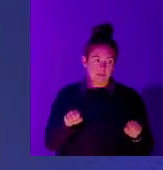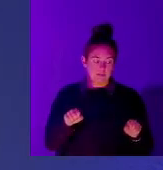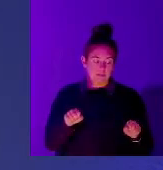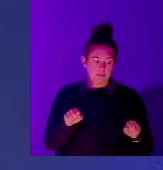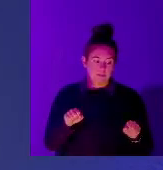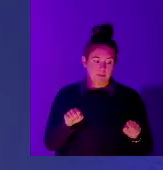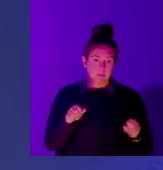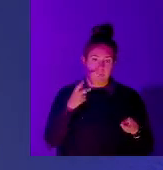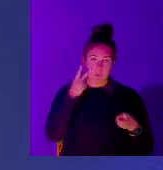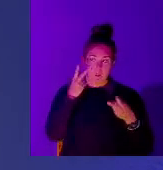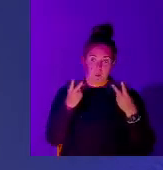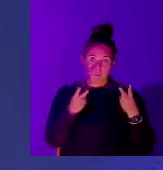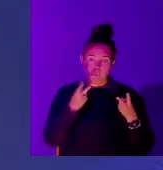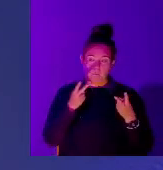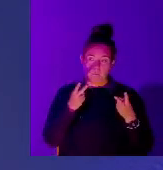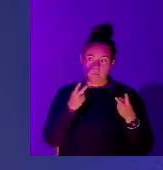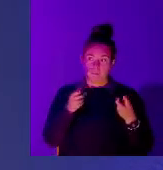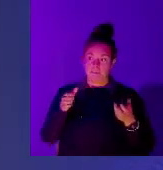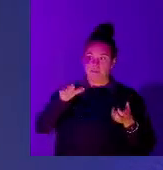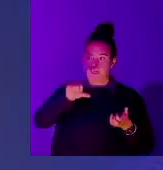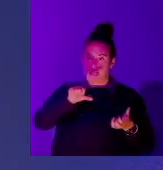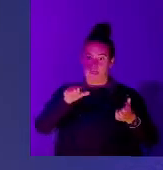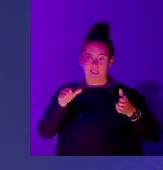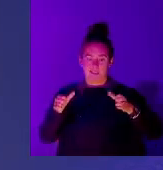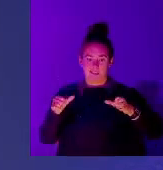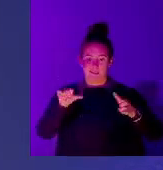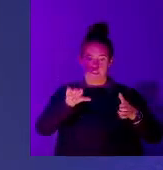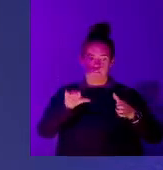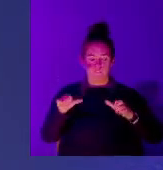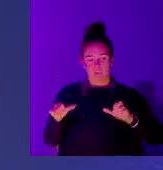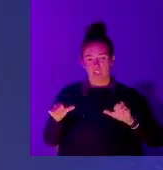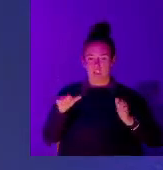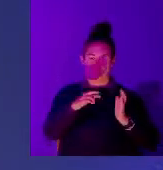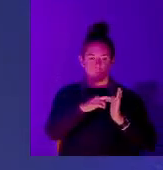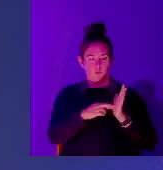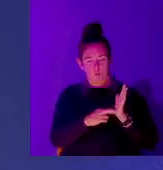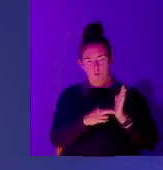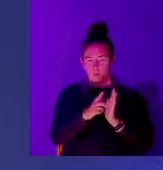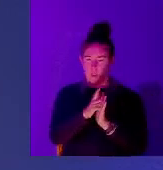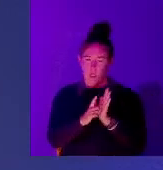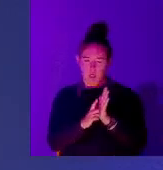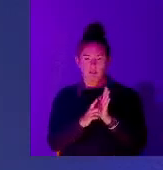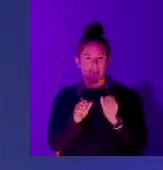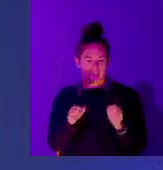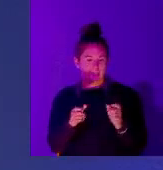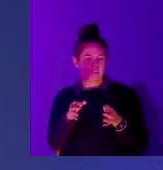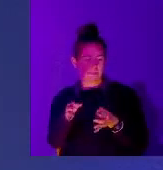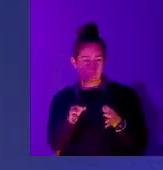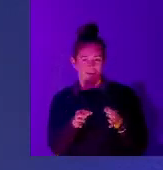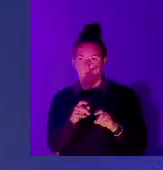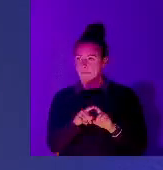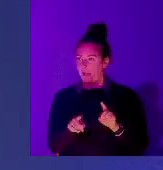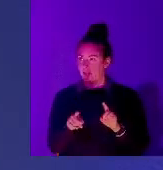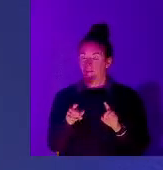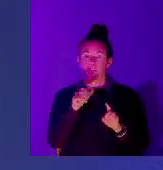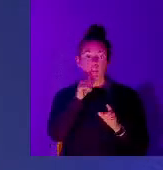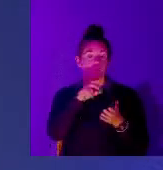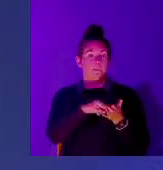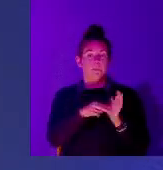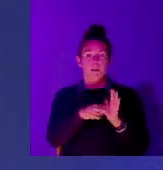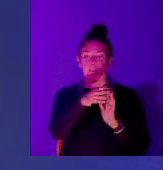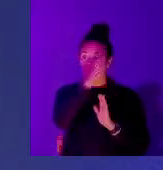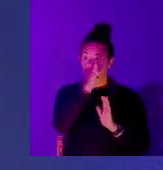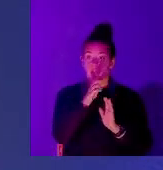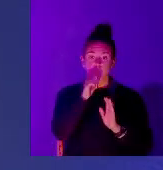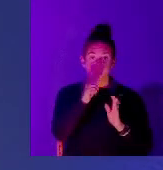scientific rules and laws that might explain them, but that doesn't mean that God is not bringing them against a